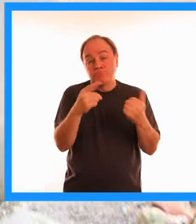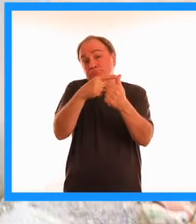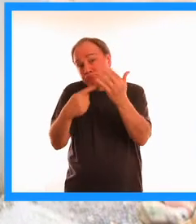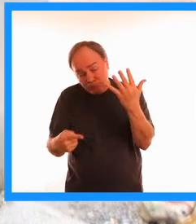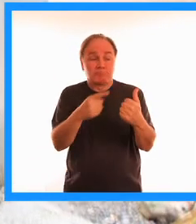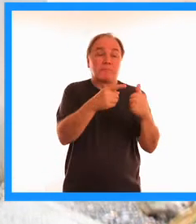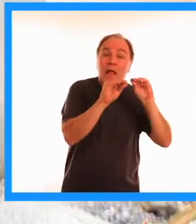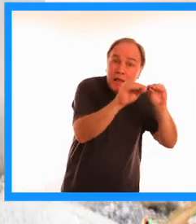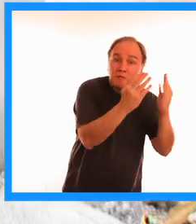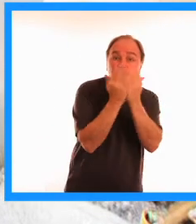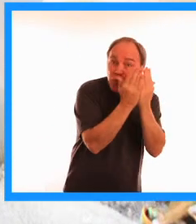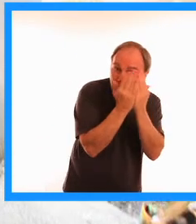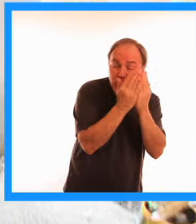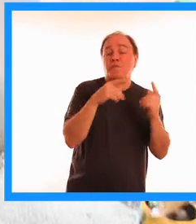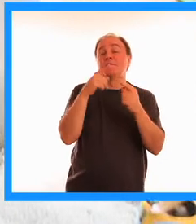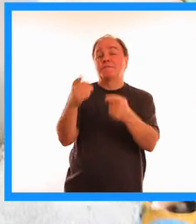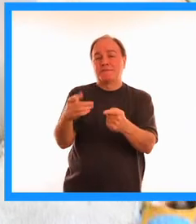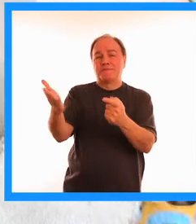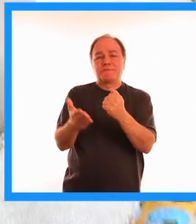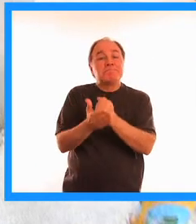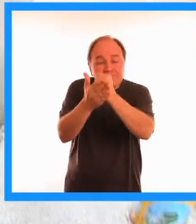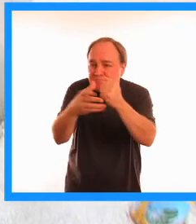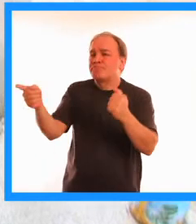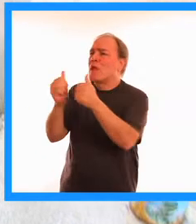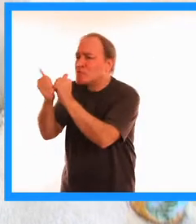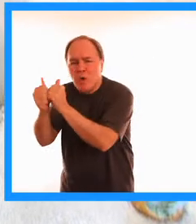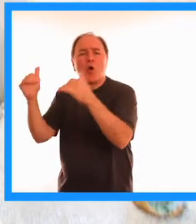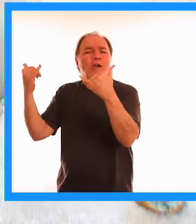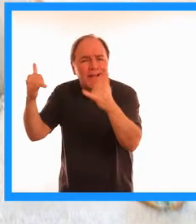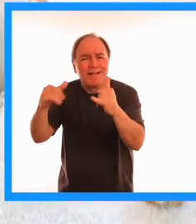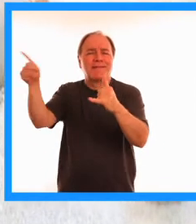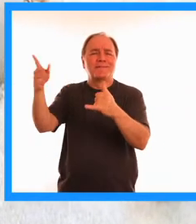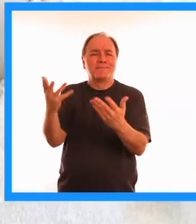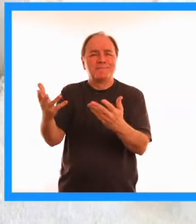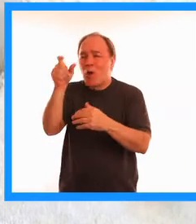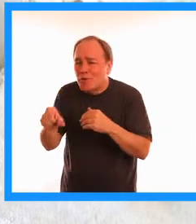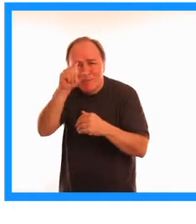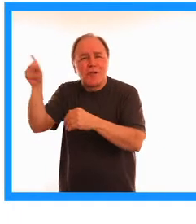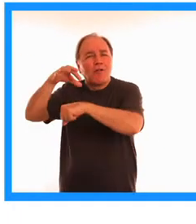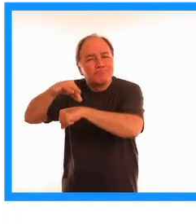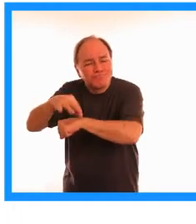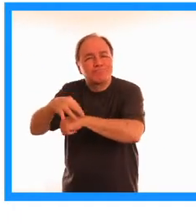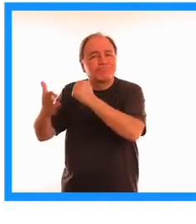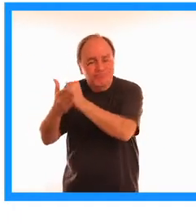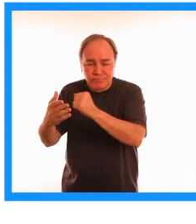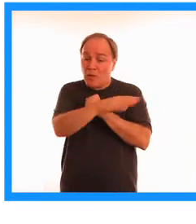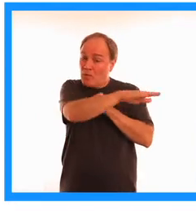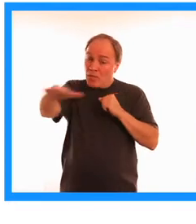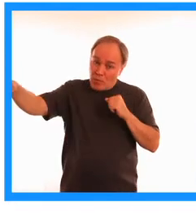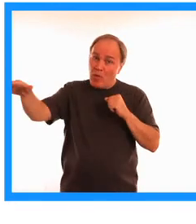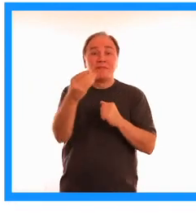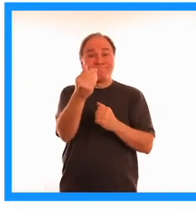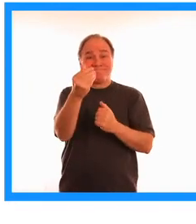Depending on the type of disability, a child may need an assistive device, such as a prosthesis or a service such as a sign language interpreter, to